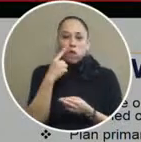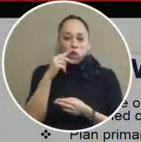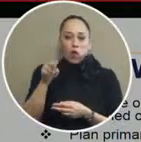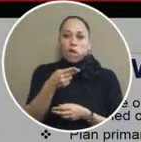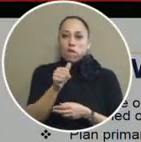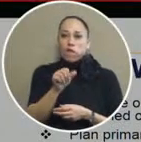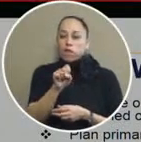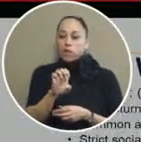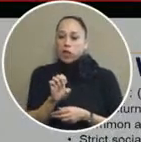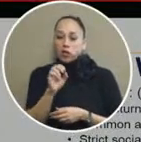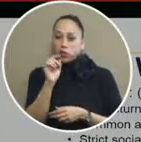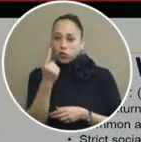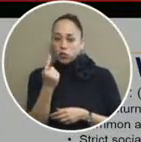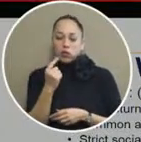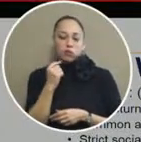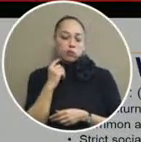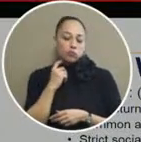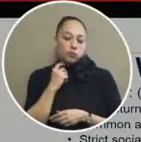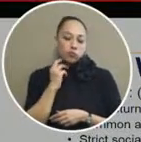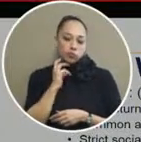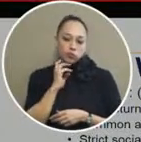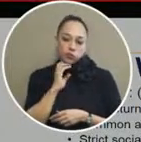return date. If you could go to the next slide, please.